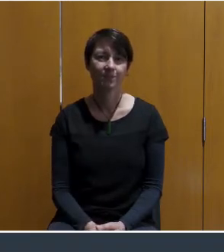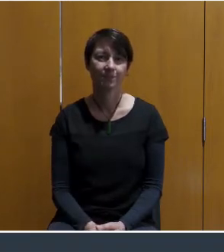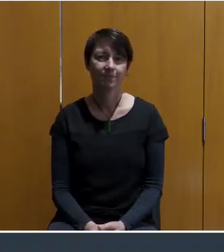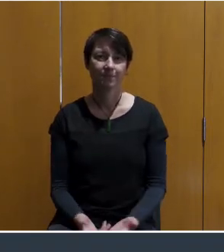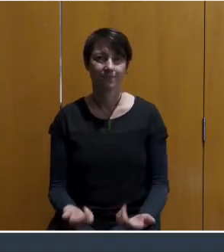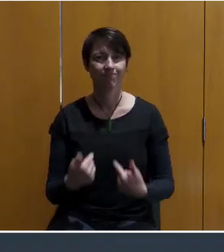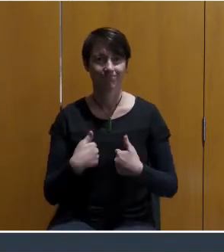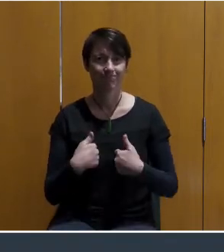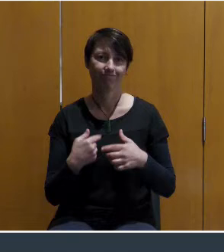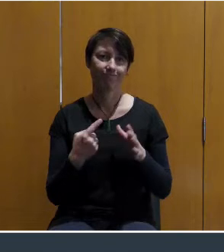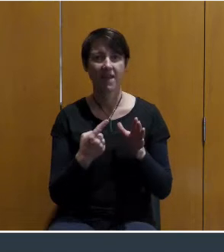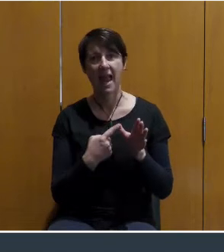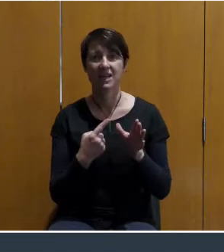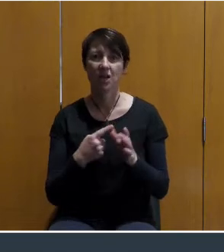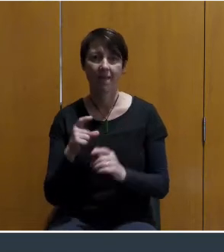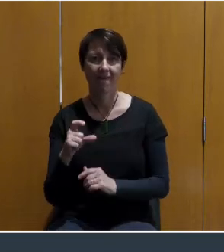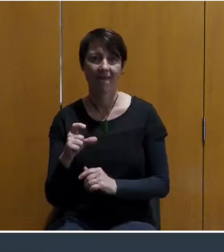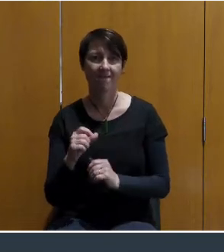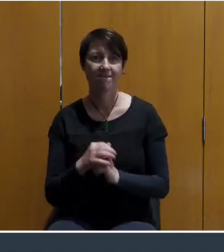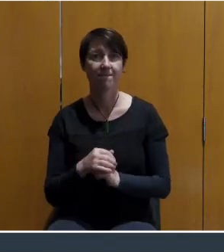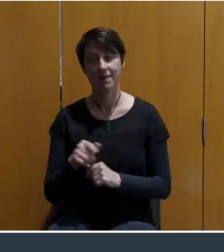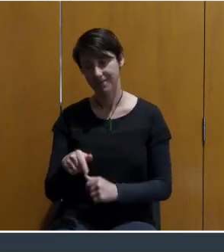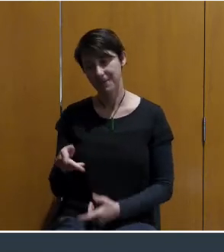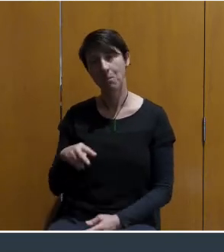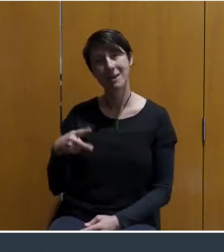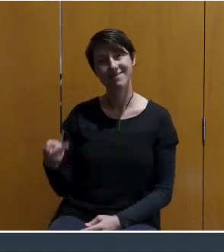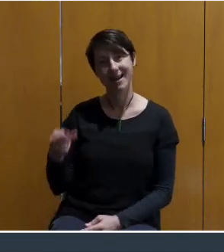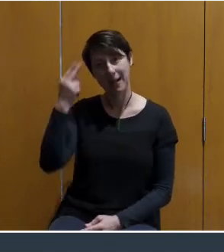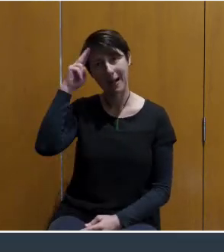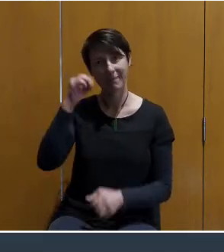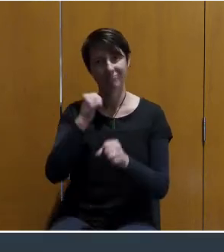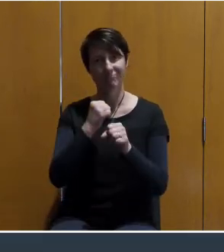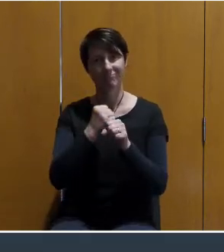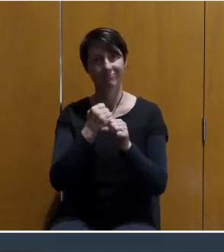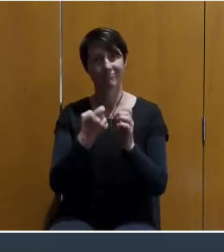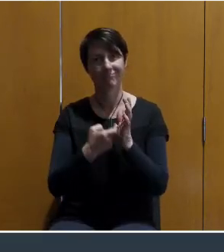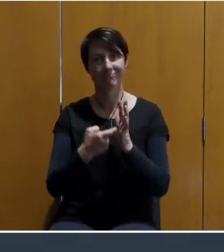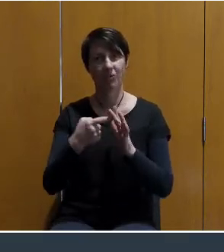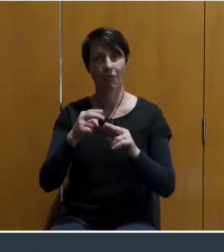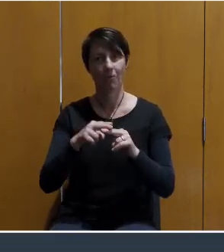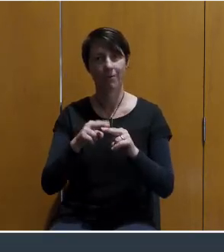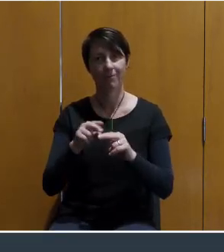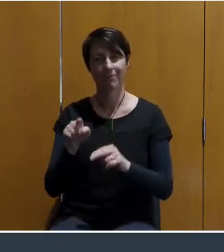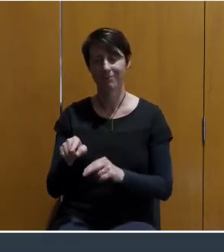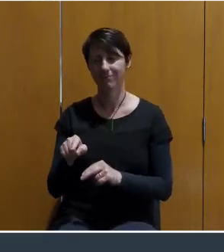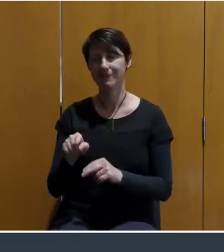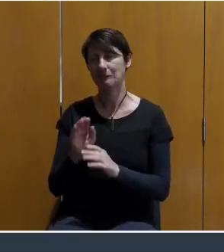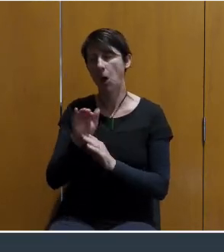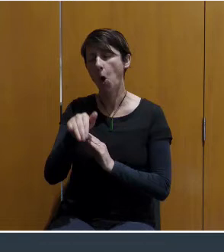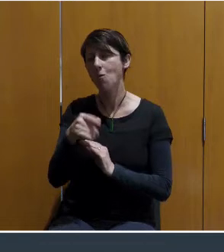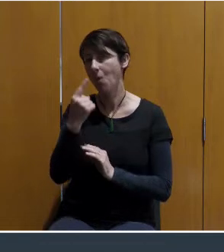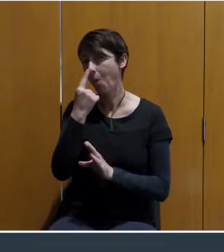Yeah, I'm Angela Cave, and this is my son, Griff. He's just over a year old, and